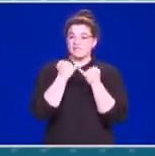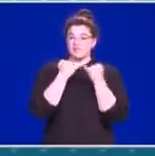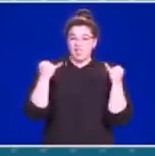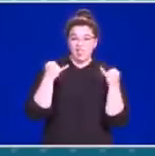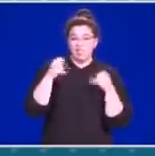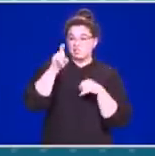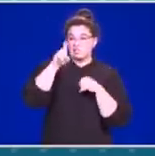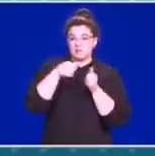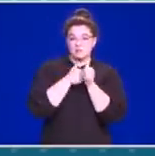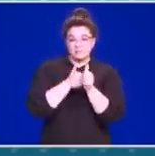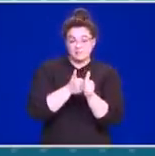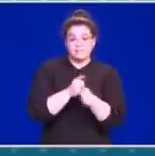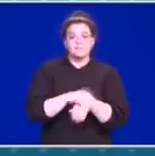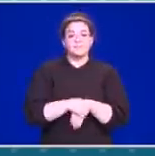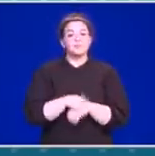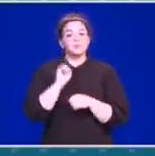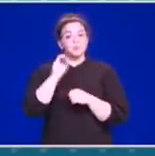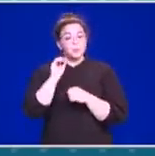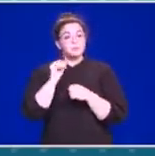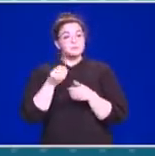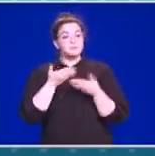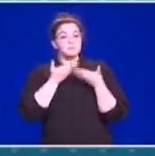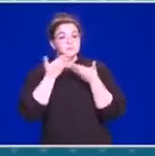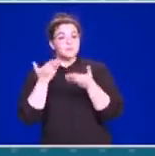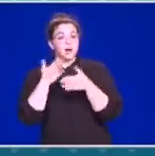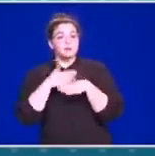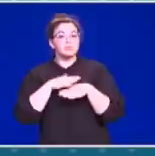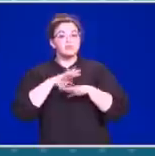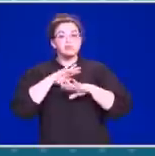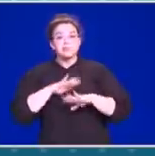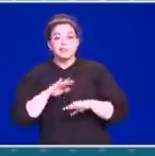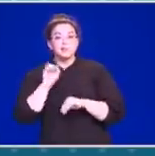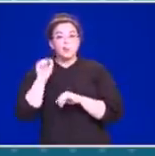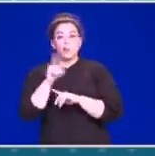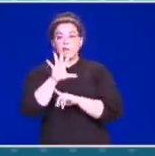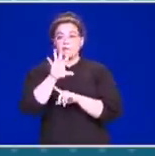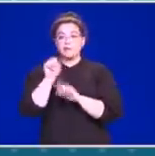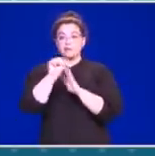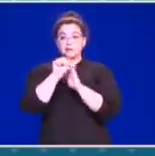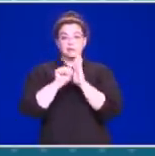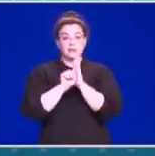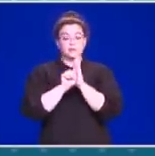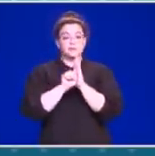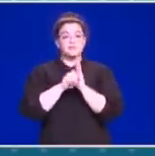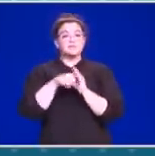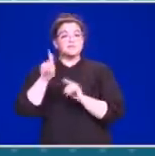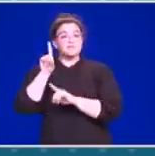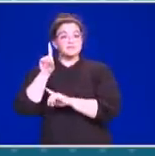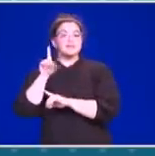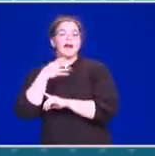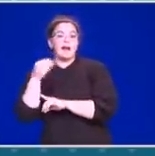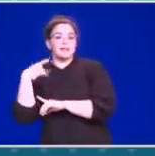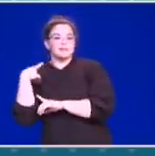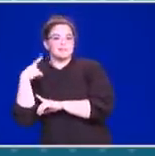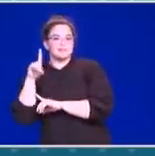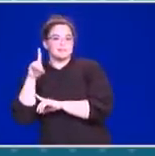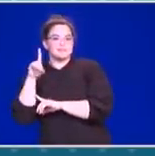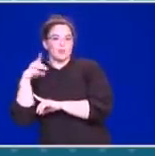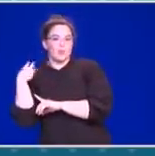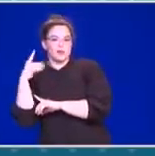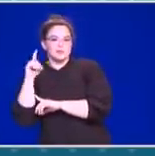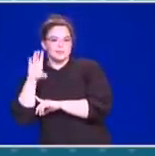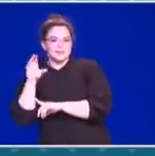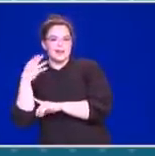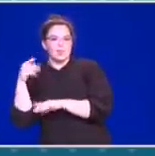And so, to provide some relief and to provide these critical data to all 50 states, the District of Columbia, and Puerto Rico as